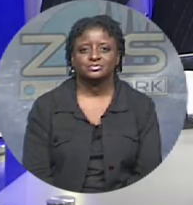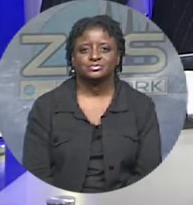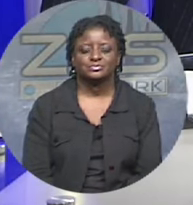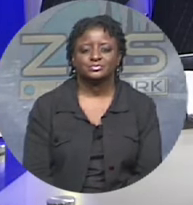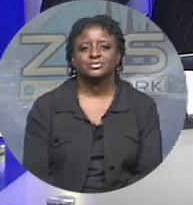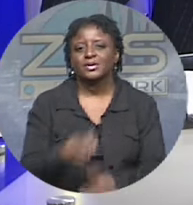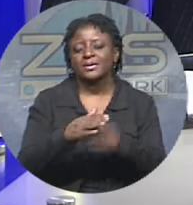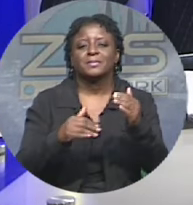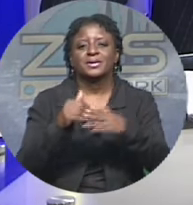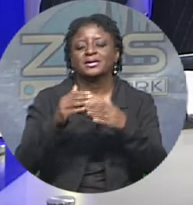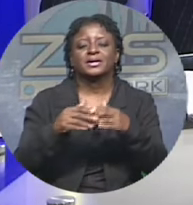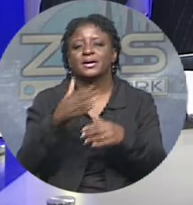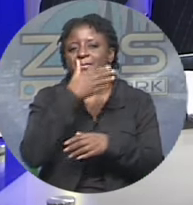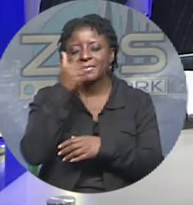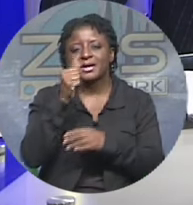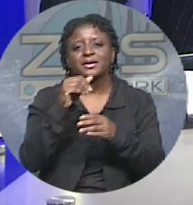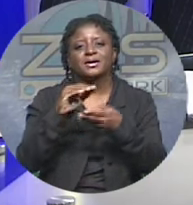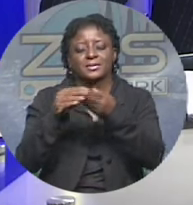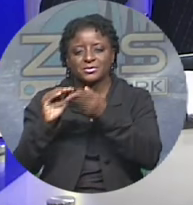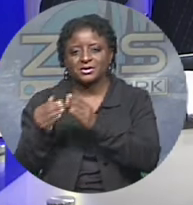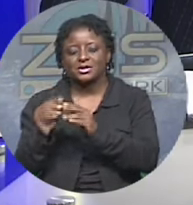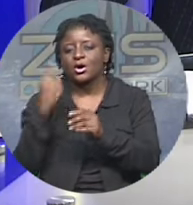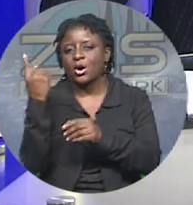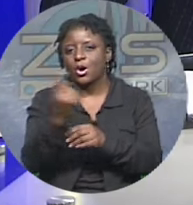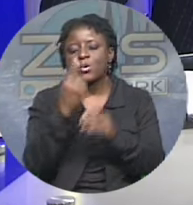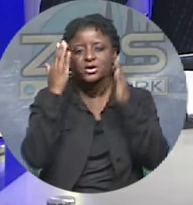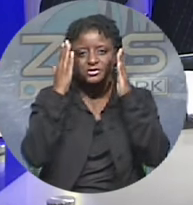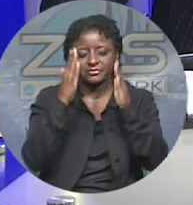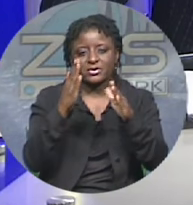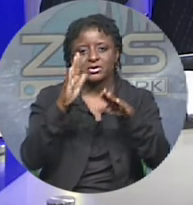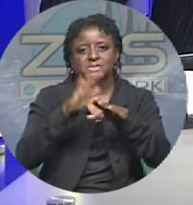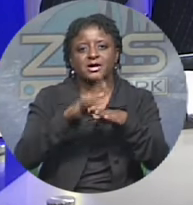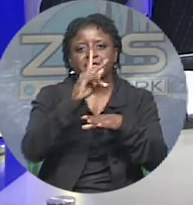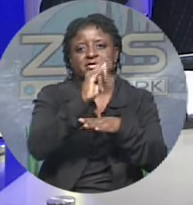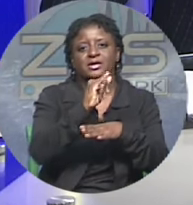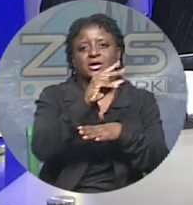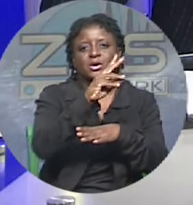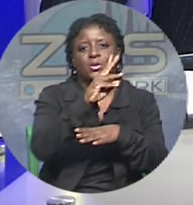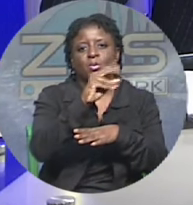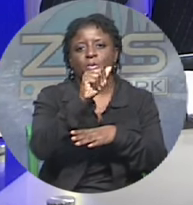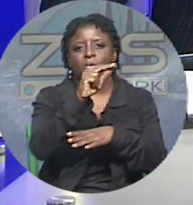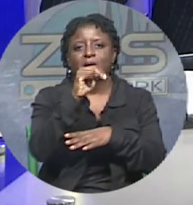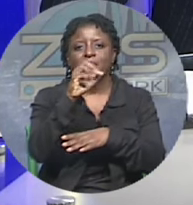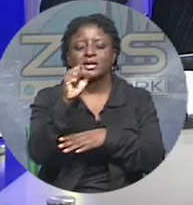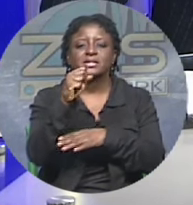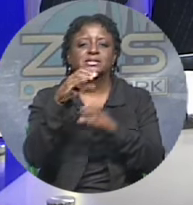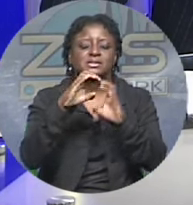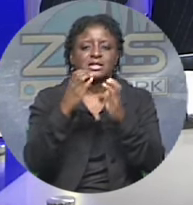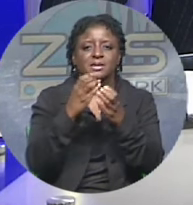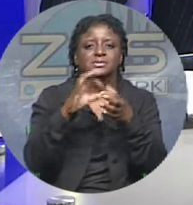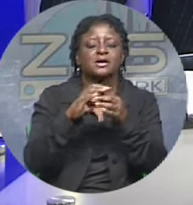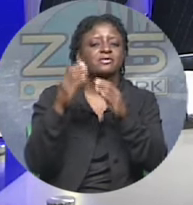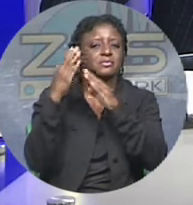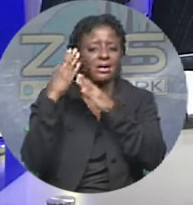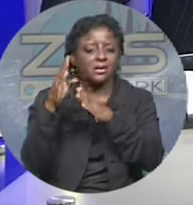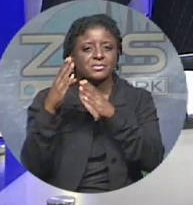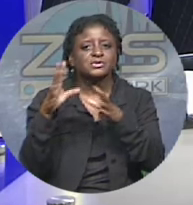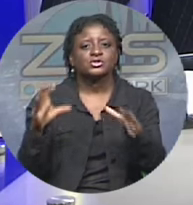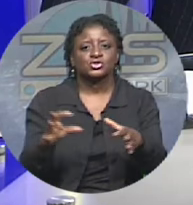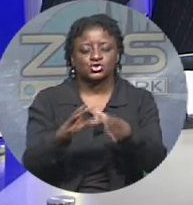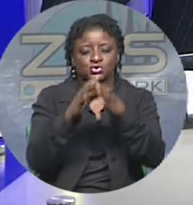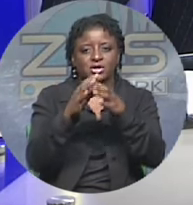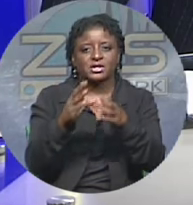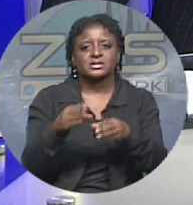Building better communities is always the focus of the Kiwanis Clubs of the Bahamas. The joint installation ball was held this past weekend under